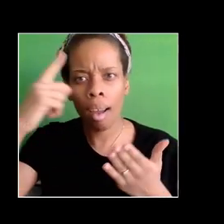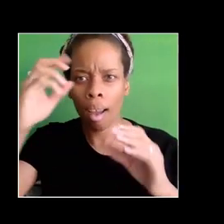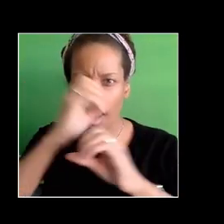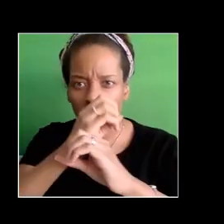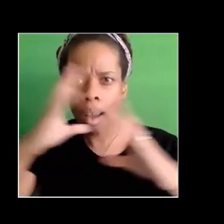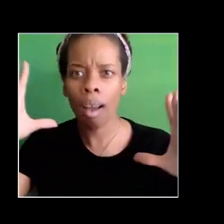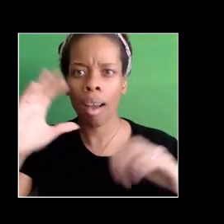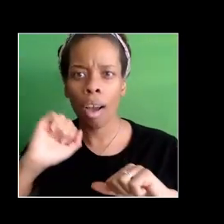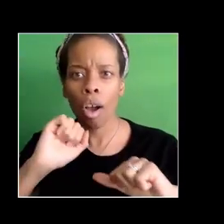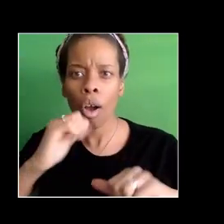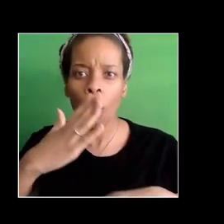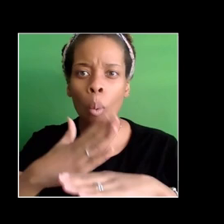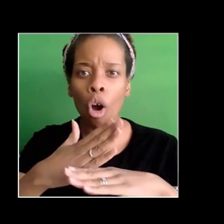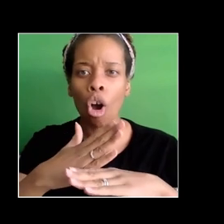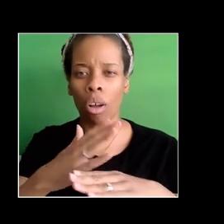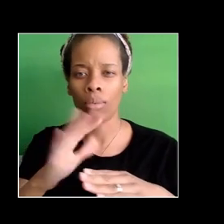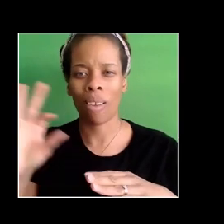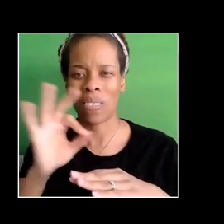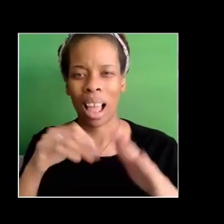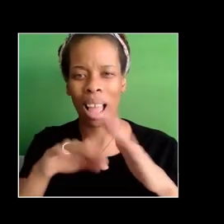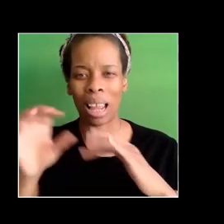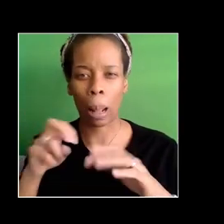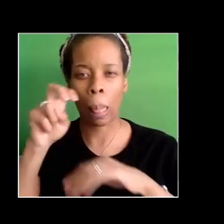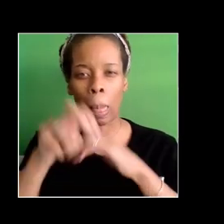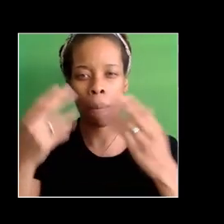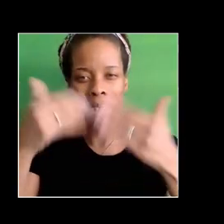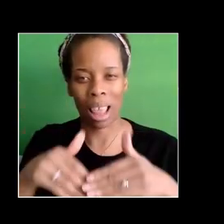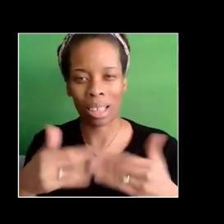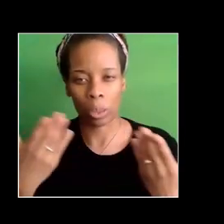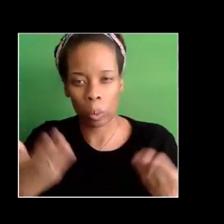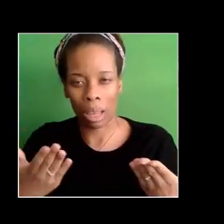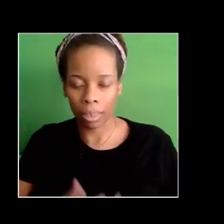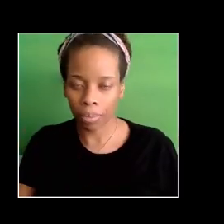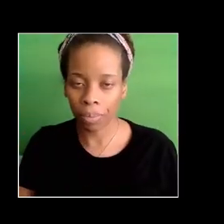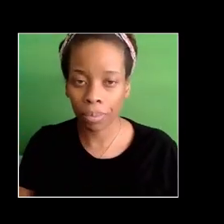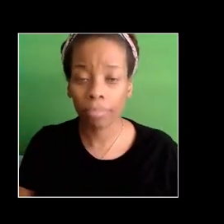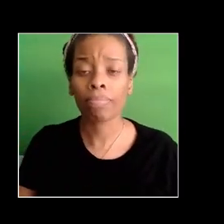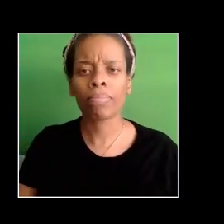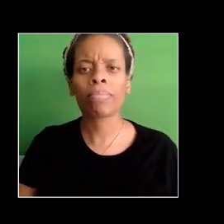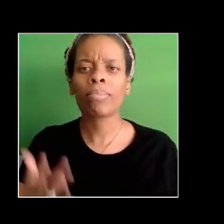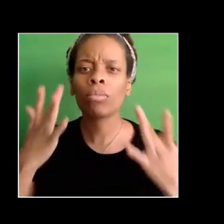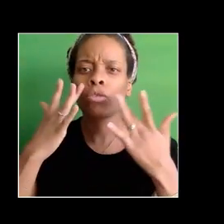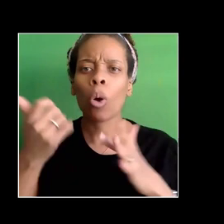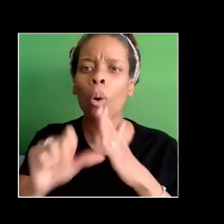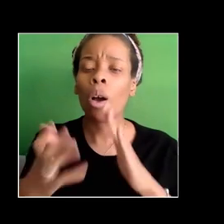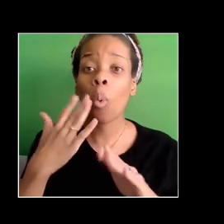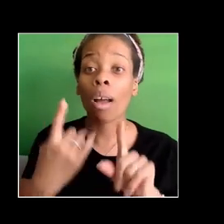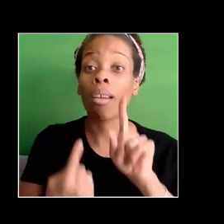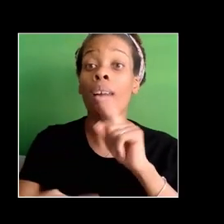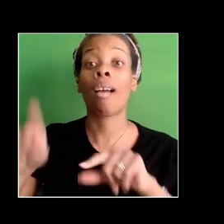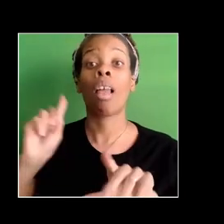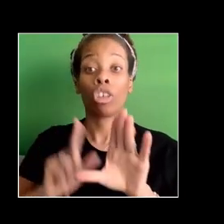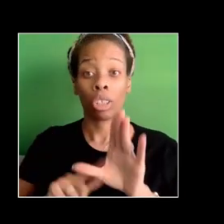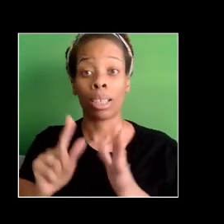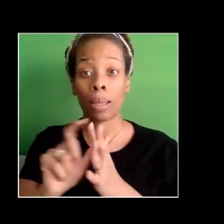the Night this evening. The show opened last December and it will run at Tate